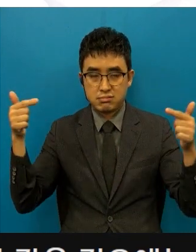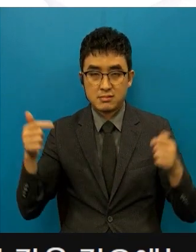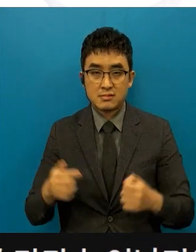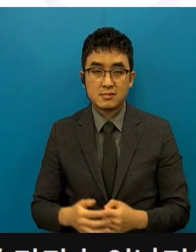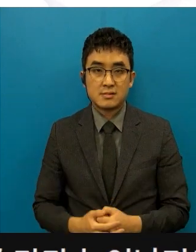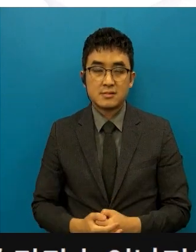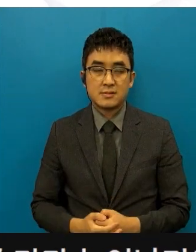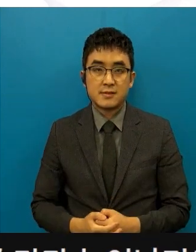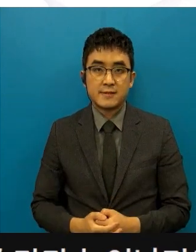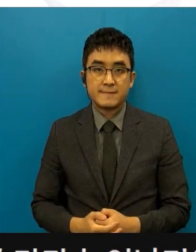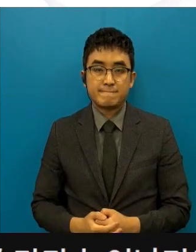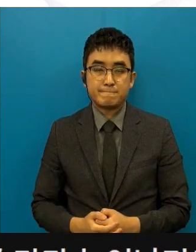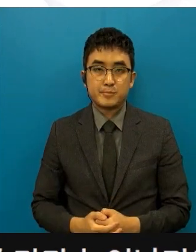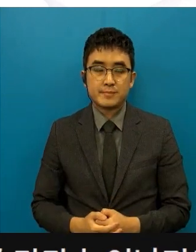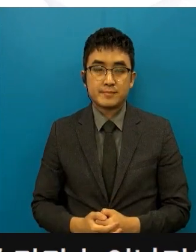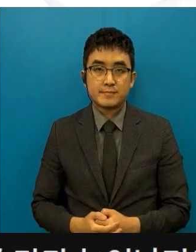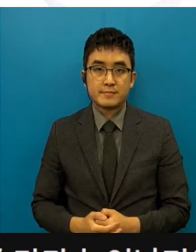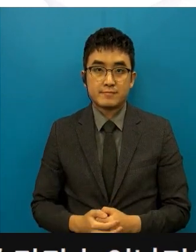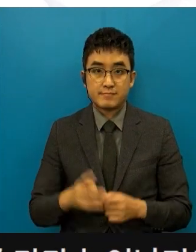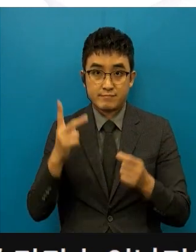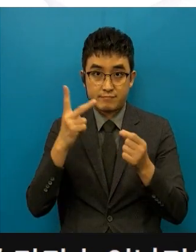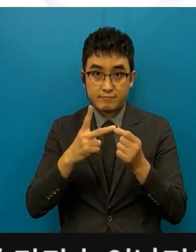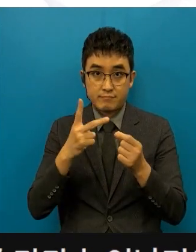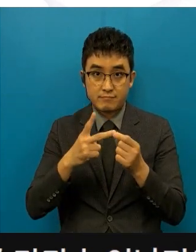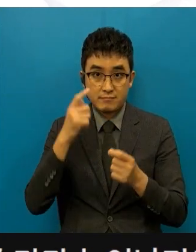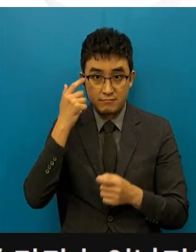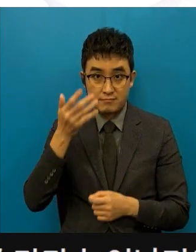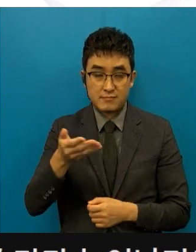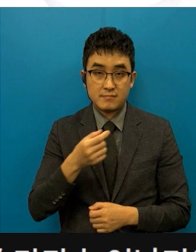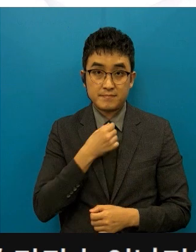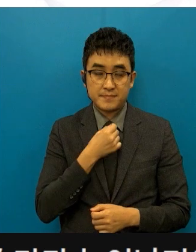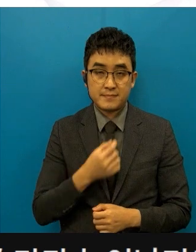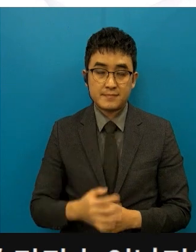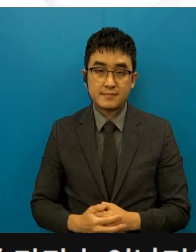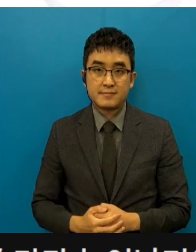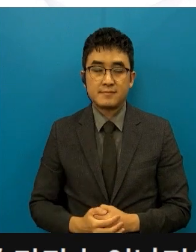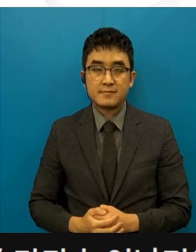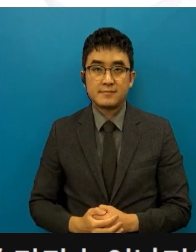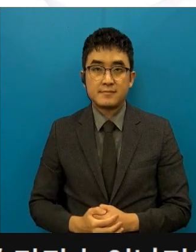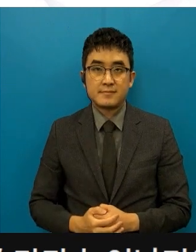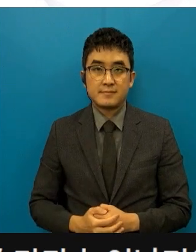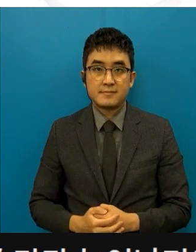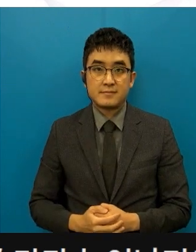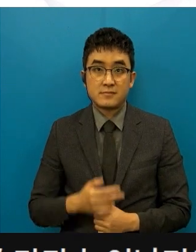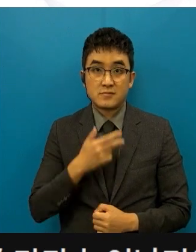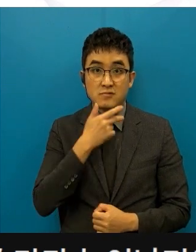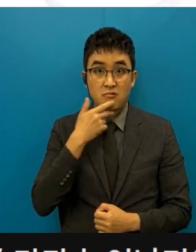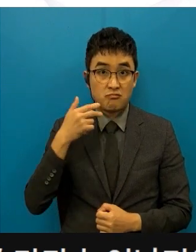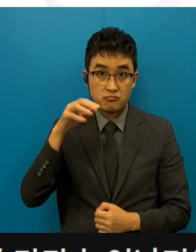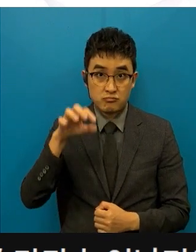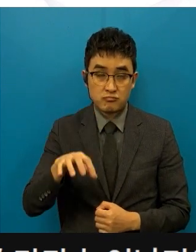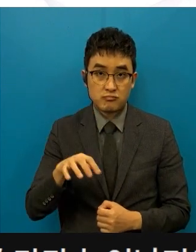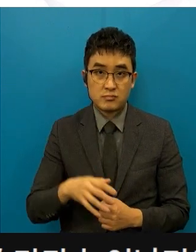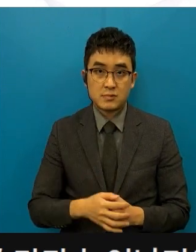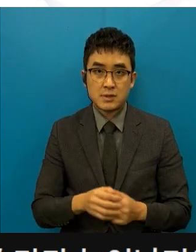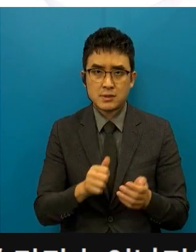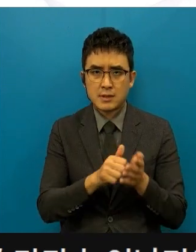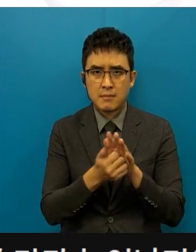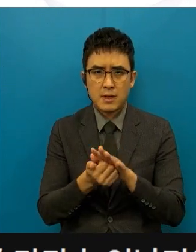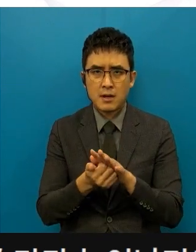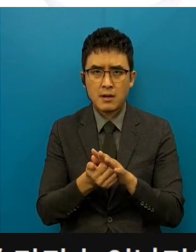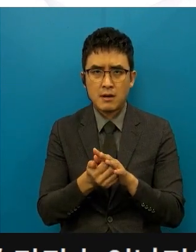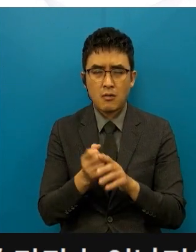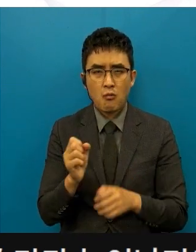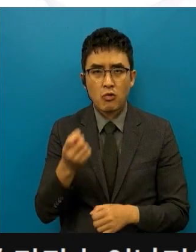second one, I just want to know about the cost of death in England, because that's also important to see whether people die at